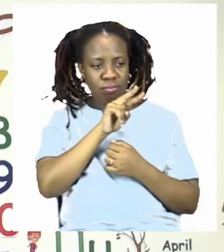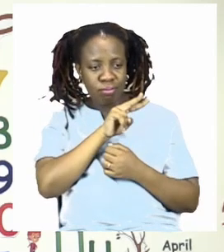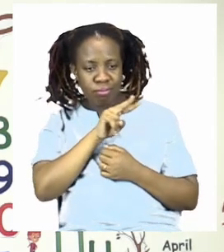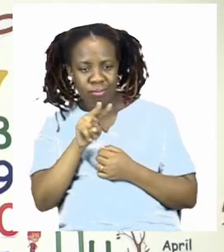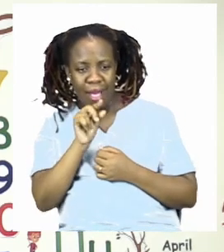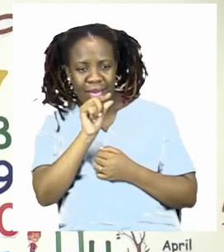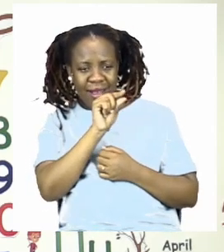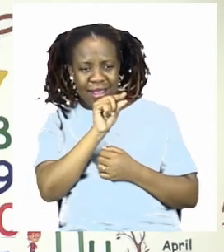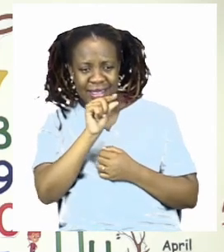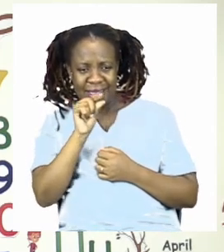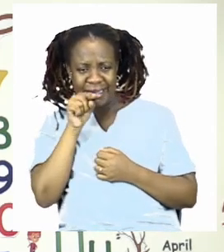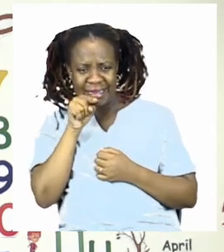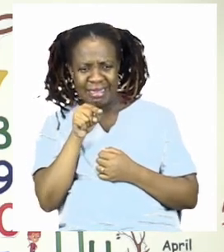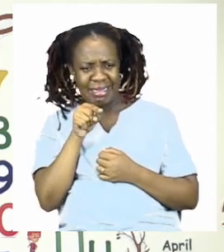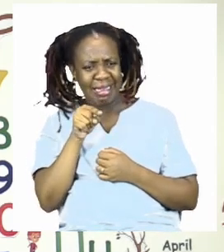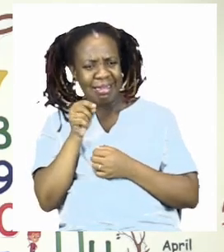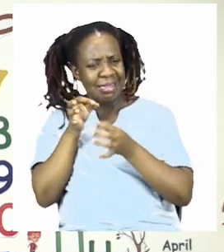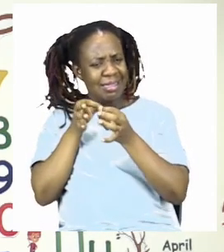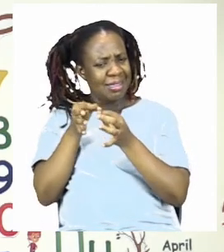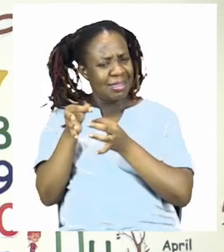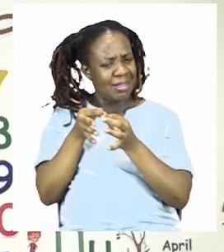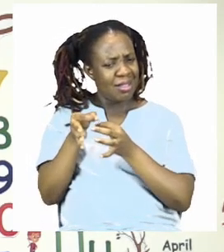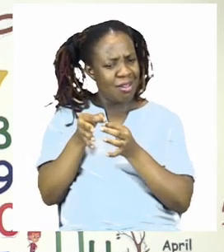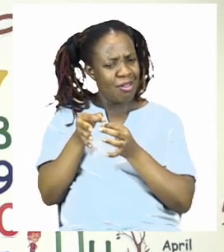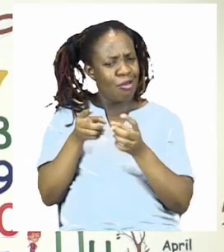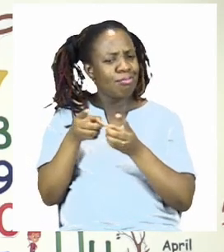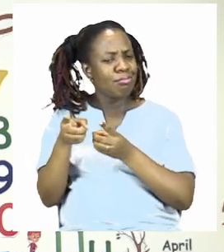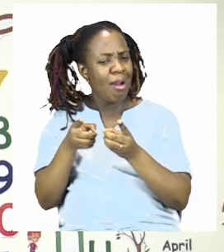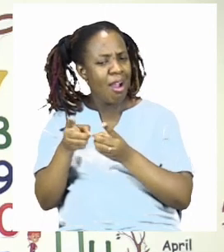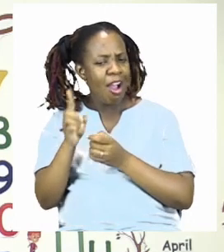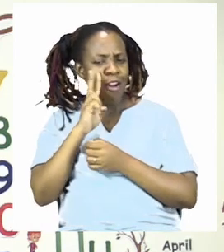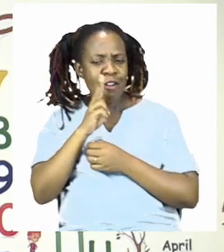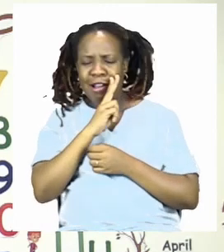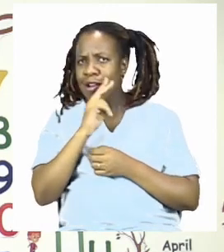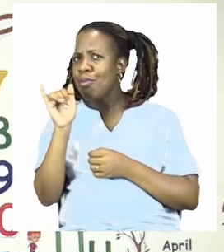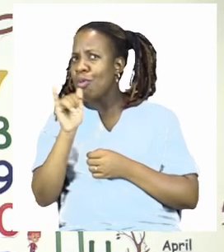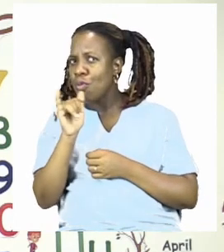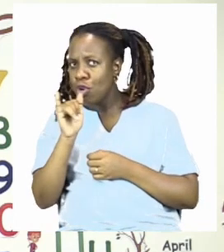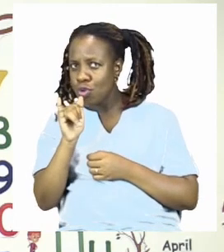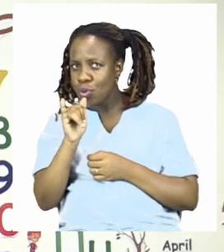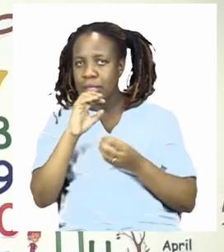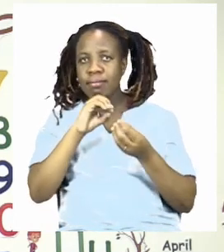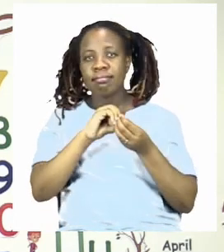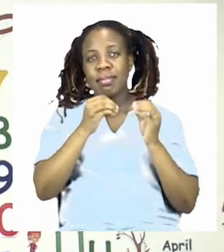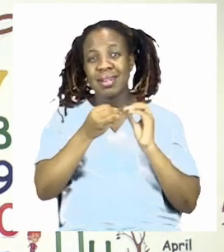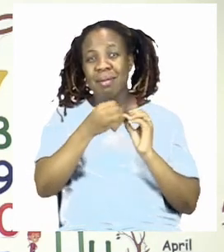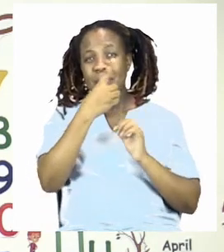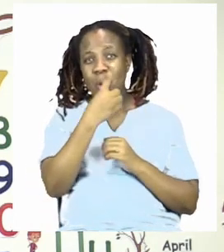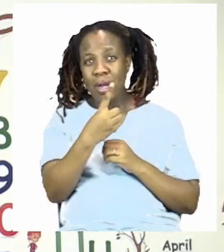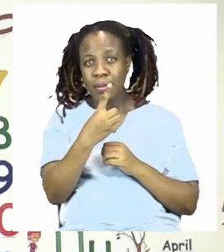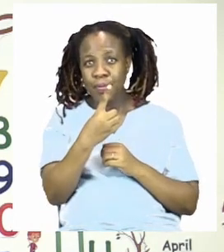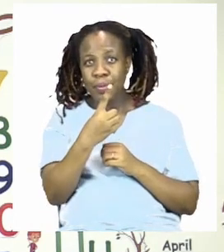when we take in food through our mouths? It means we eat. So there we made use of the